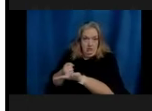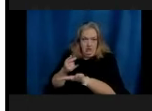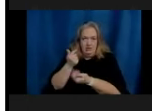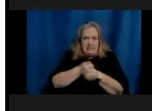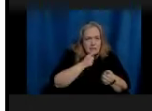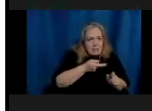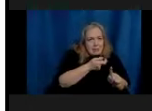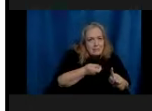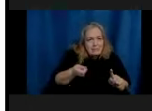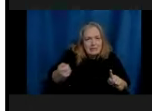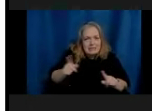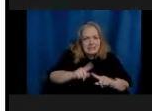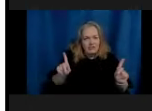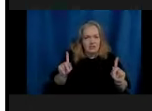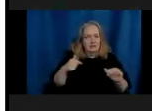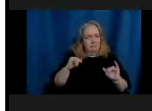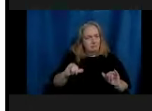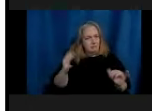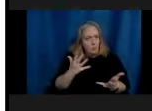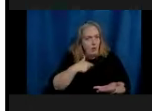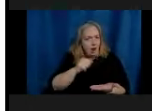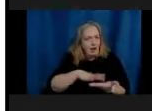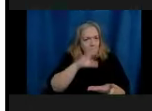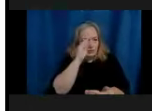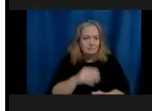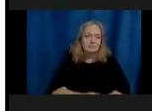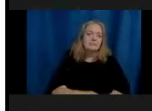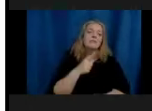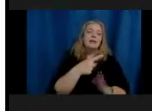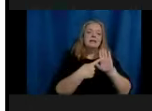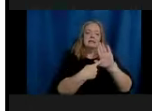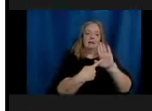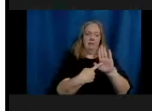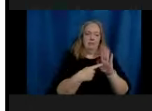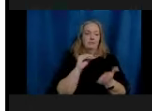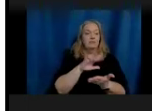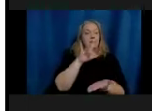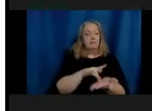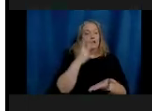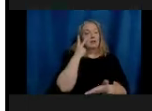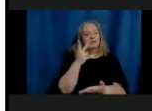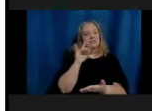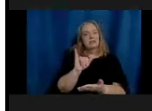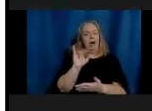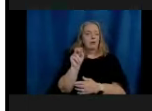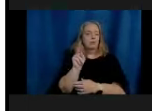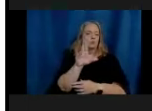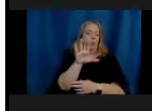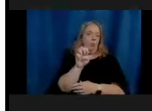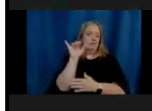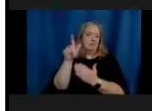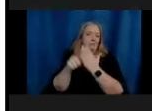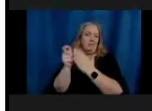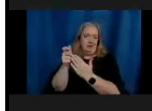these are some other things I found in here. So this would be a good example of some of the transcriptions. So in the middle there, you can see the source. And then I found all these